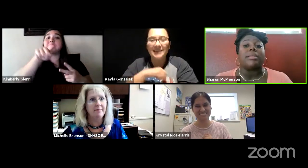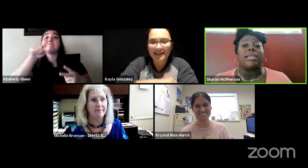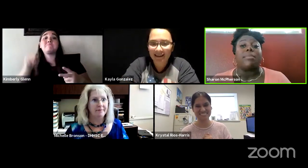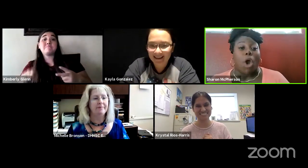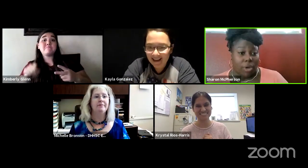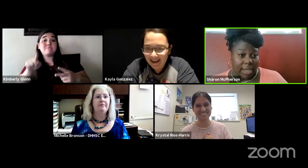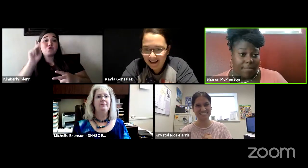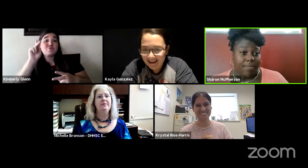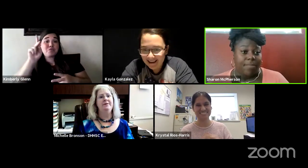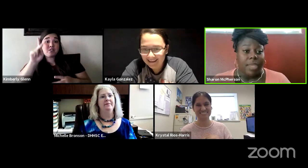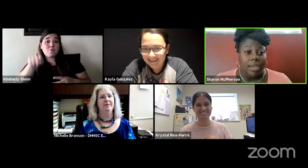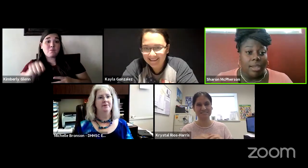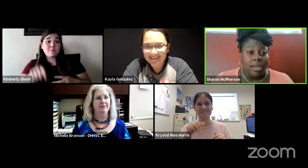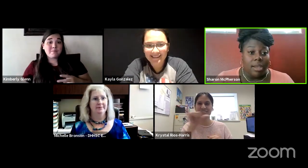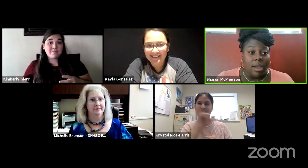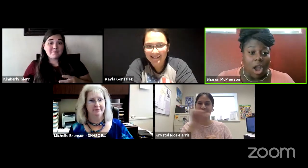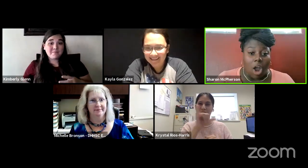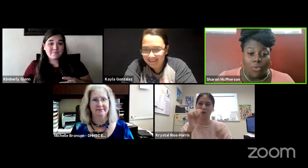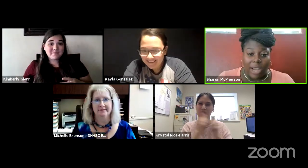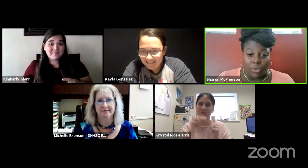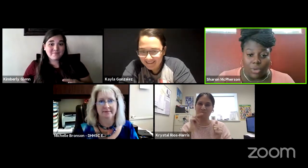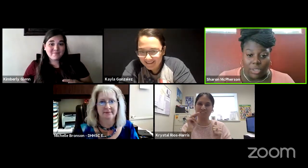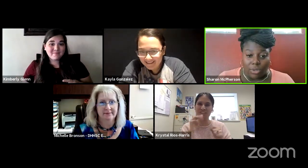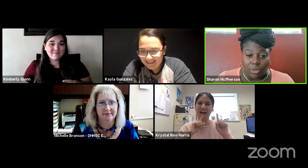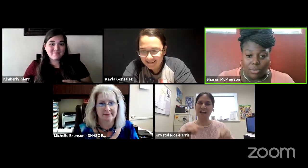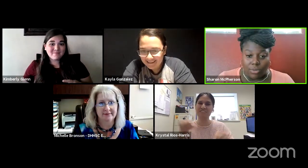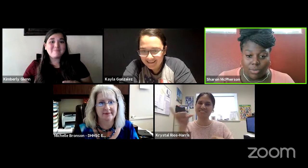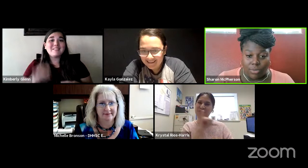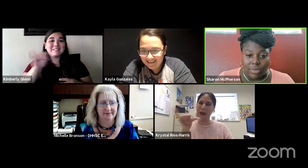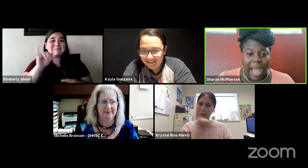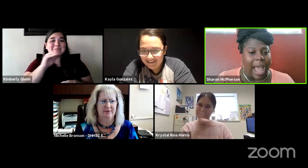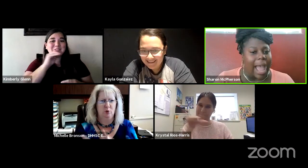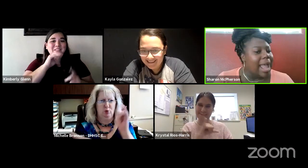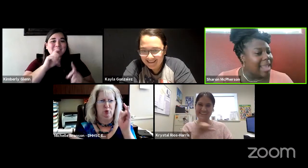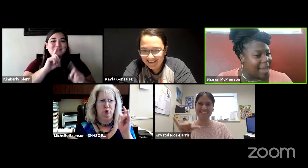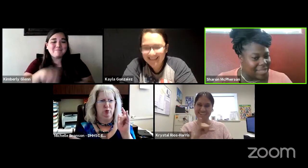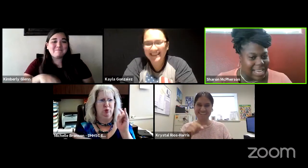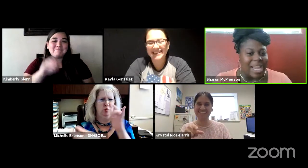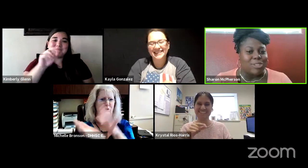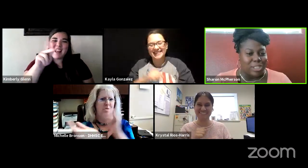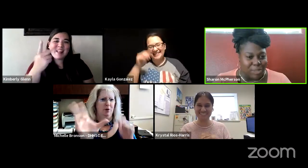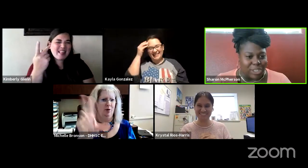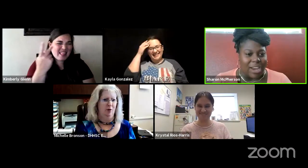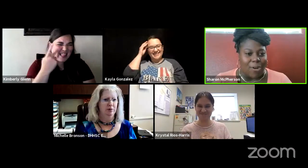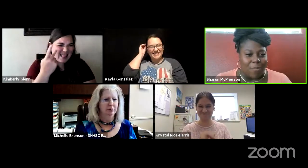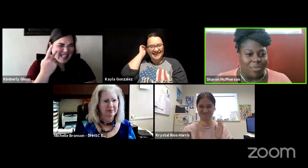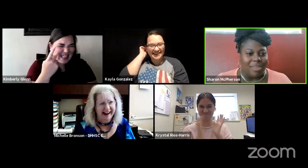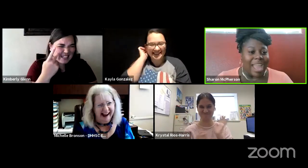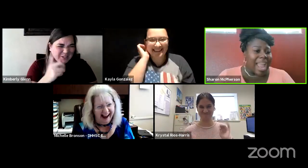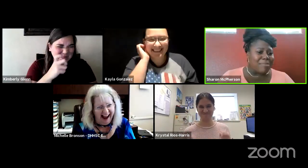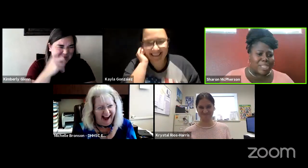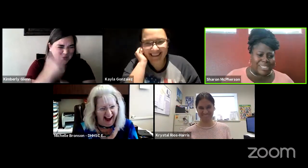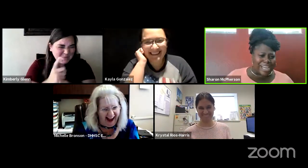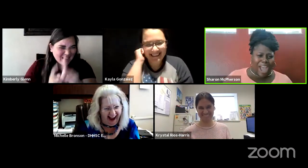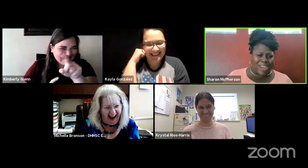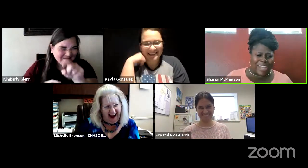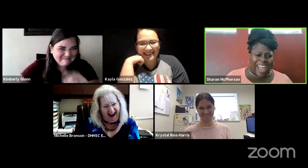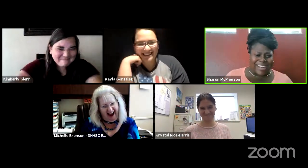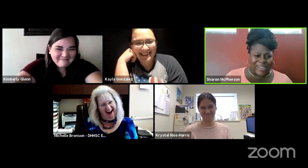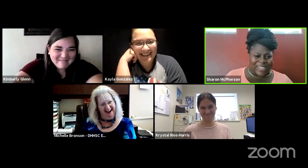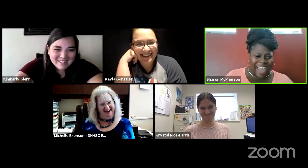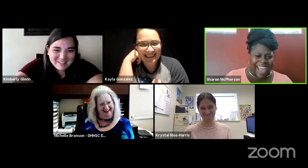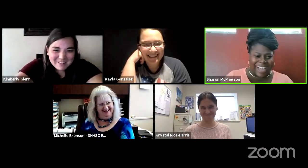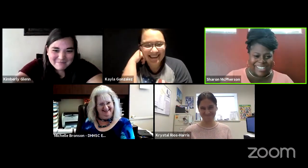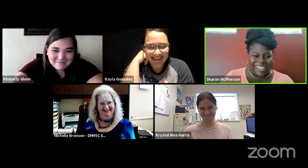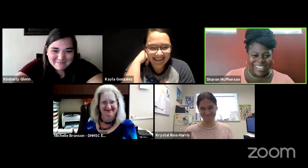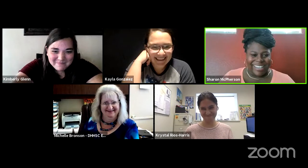saying the holiday party. All right, Crystal. I have the same answer as Michelle. And Michelle's like, no, you